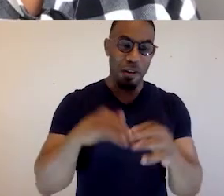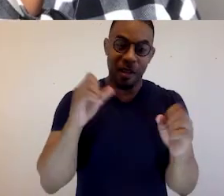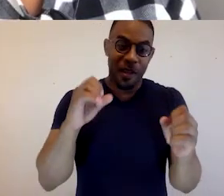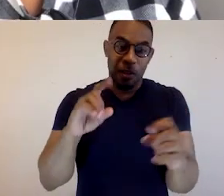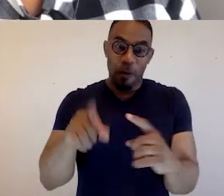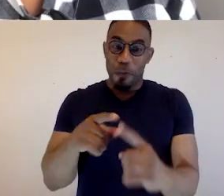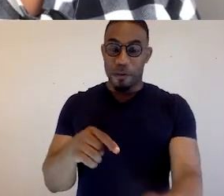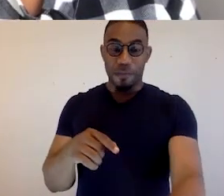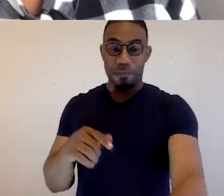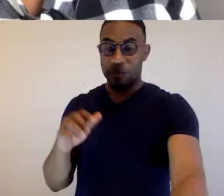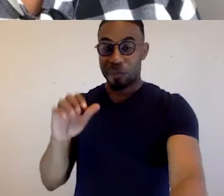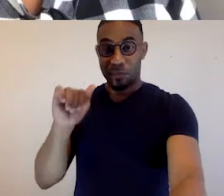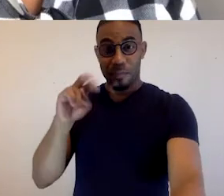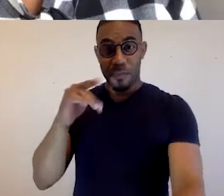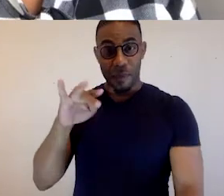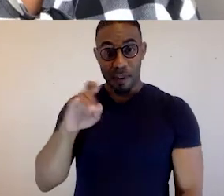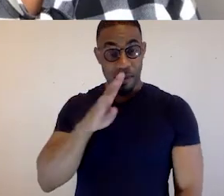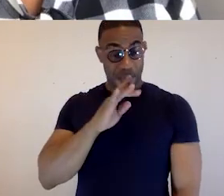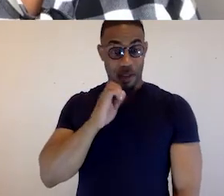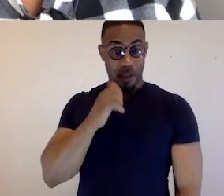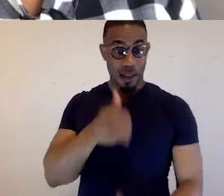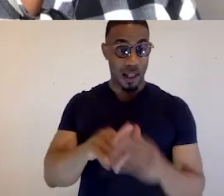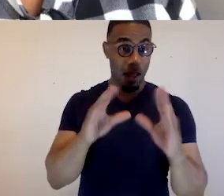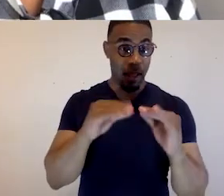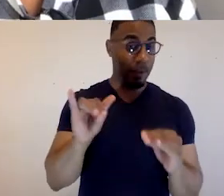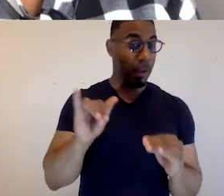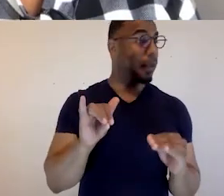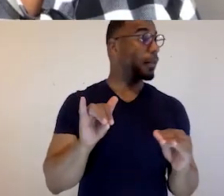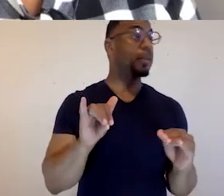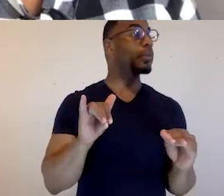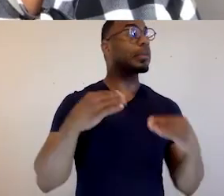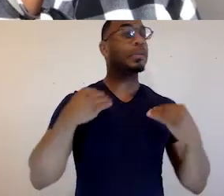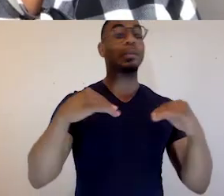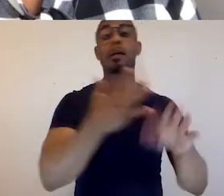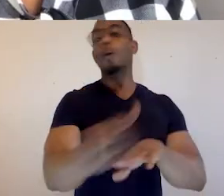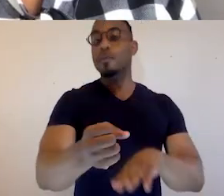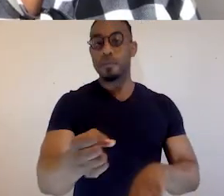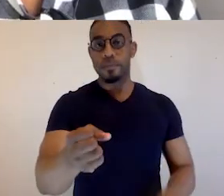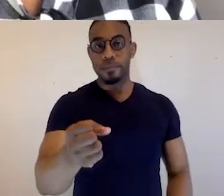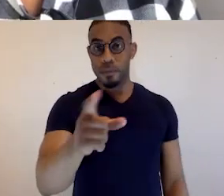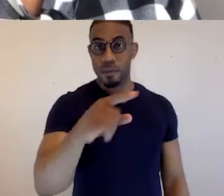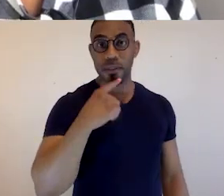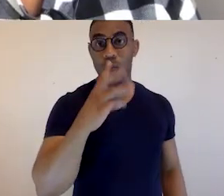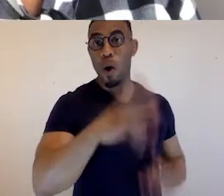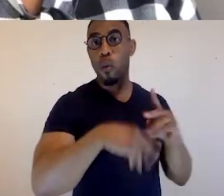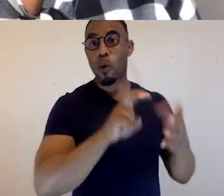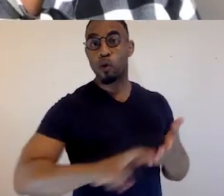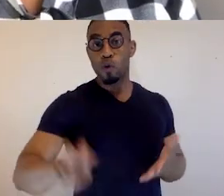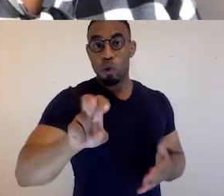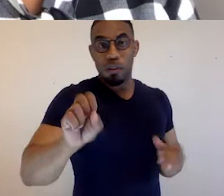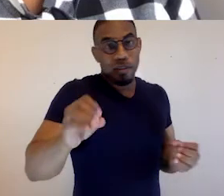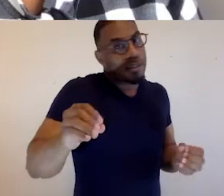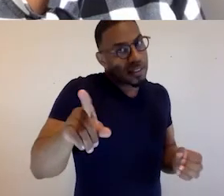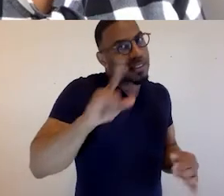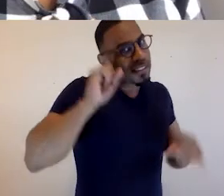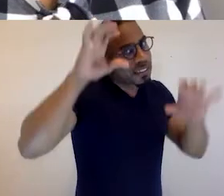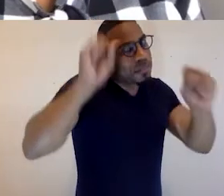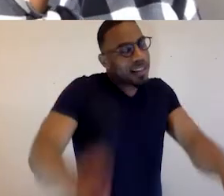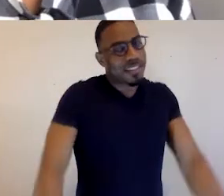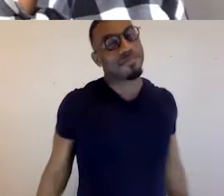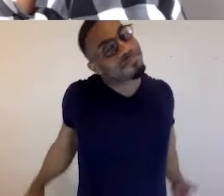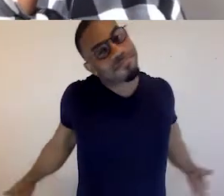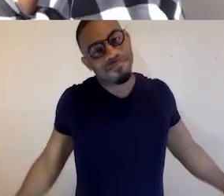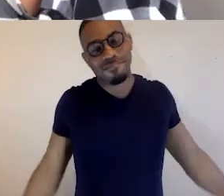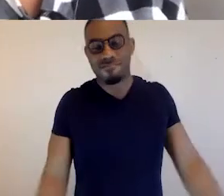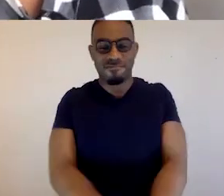when Angie speaks at a conference, like it sells out like Beyonce World Tour. So she is amazing.